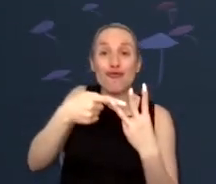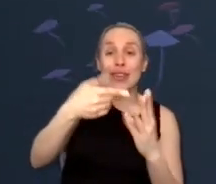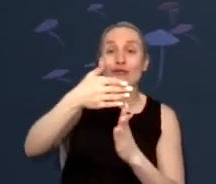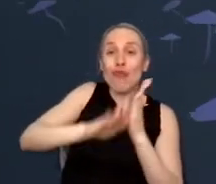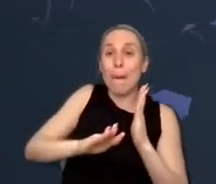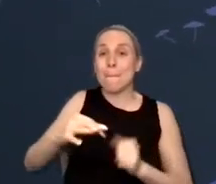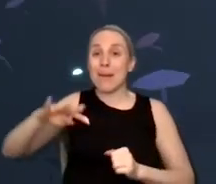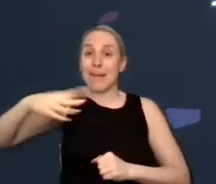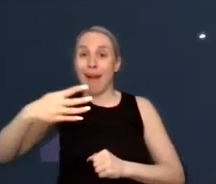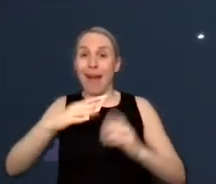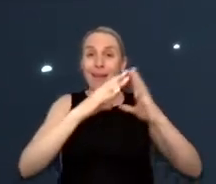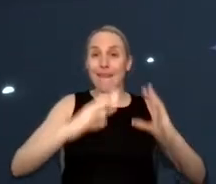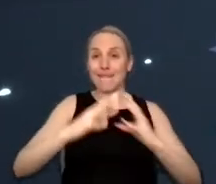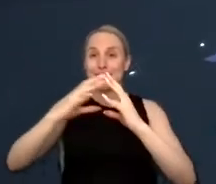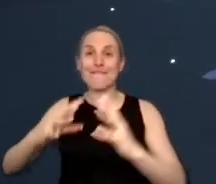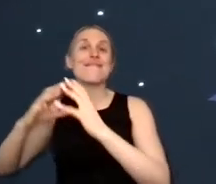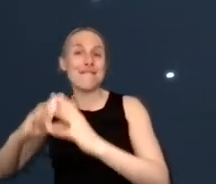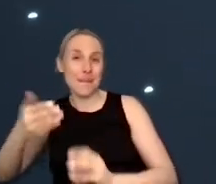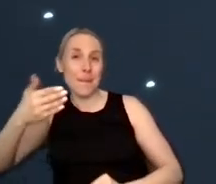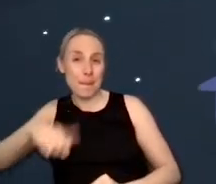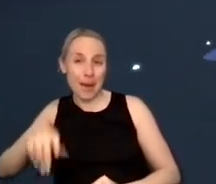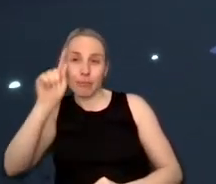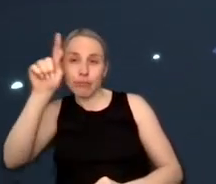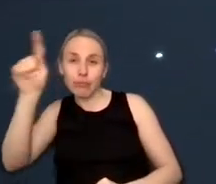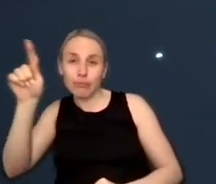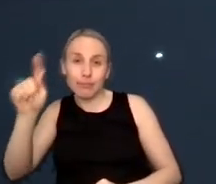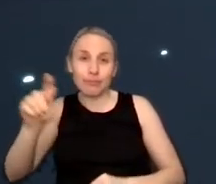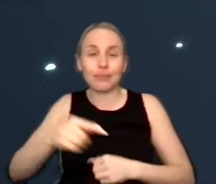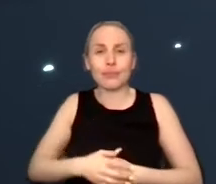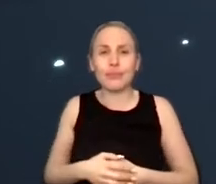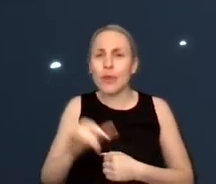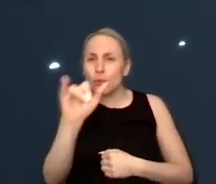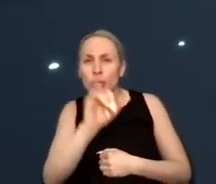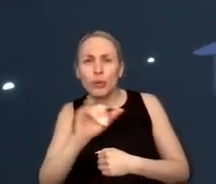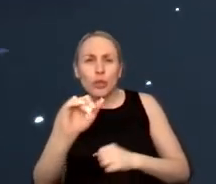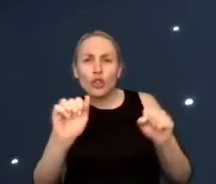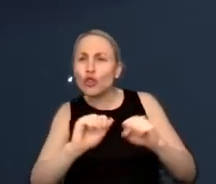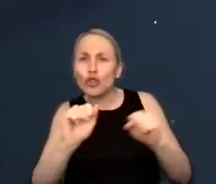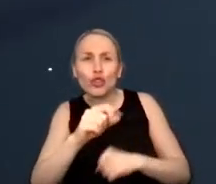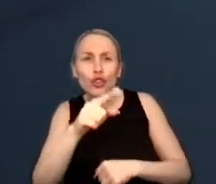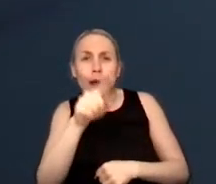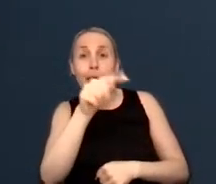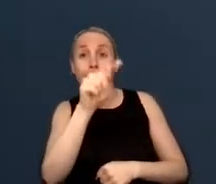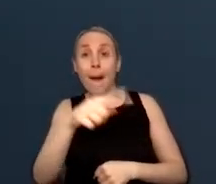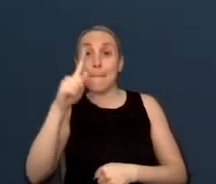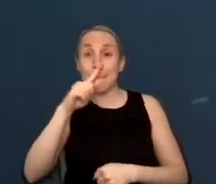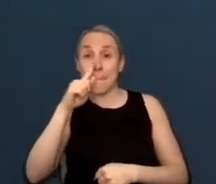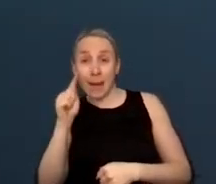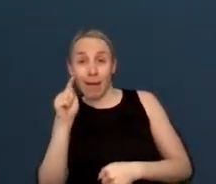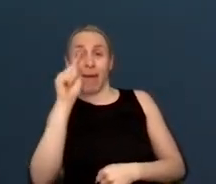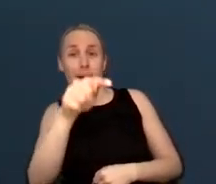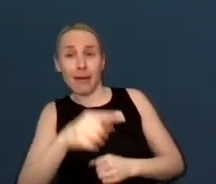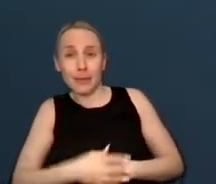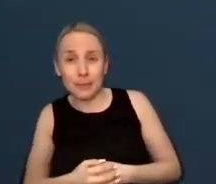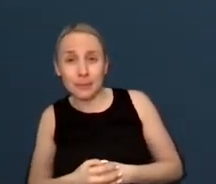Yeah. And okay. Where should we go next? That one looks unexplored. Which one? The pink at the back. Yeah. Ah, yeah. Where is that? There's